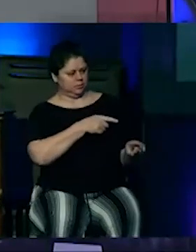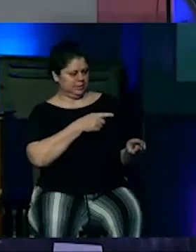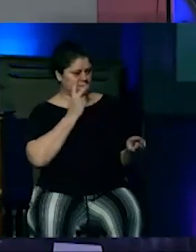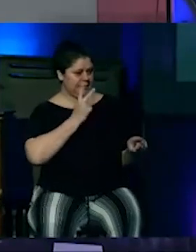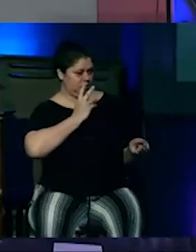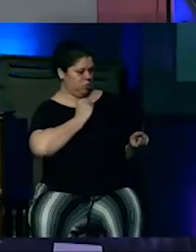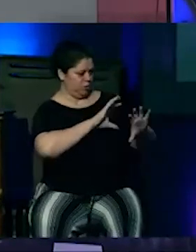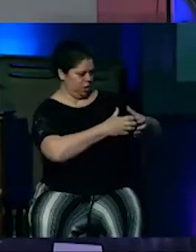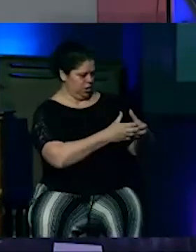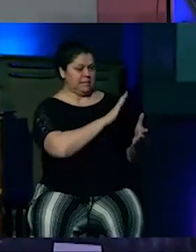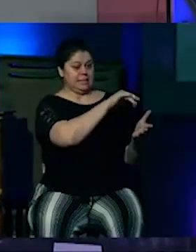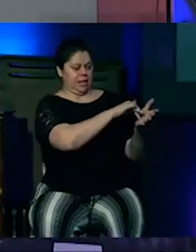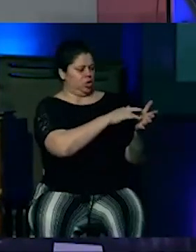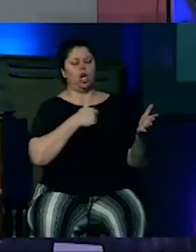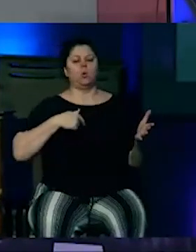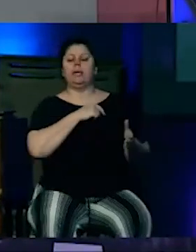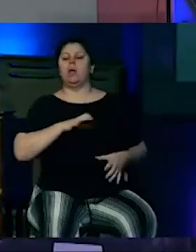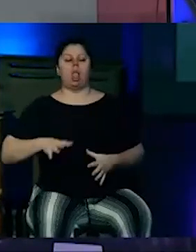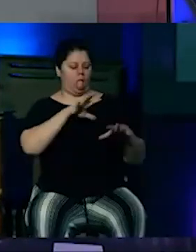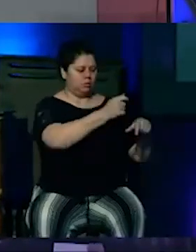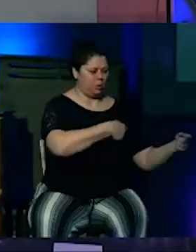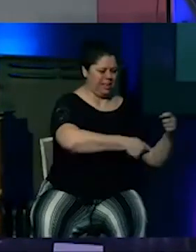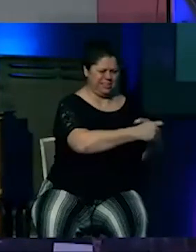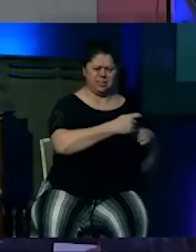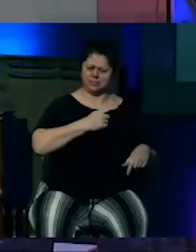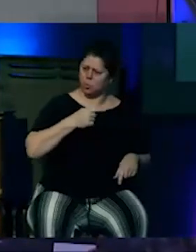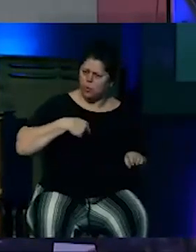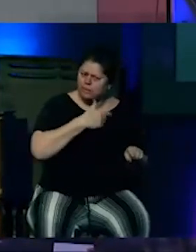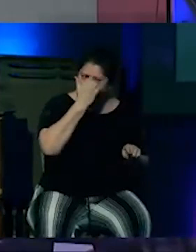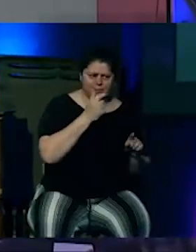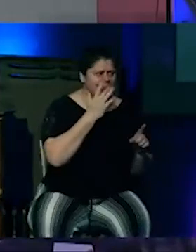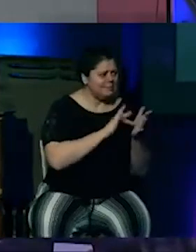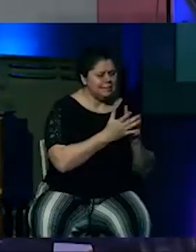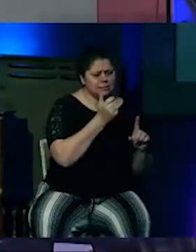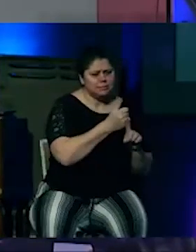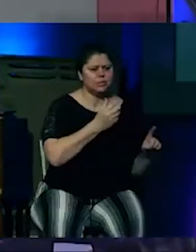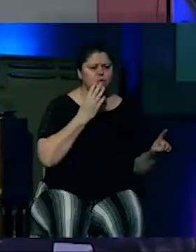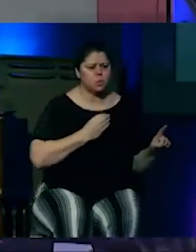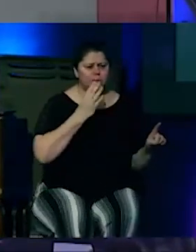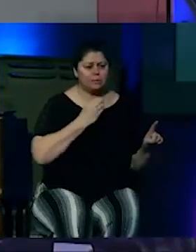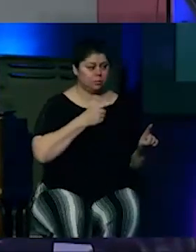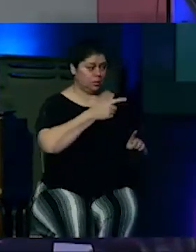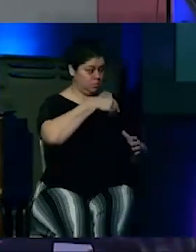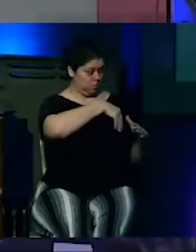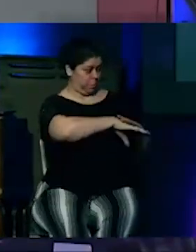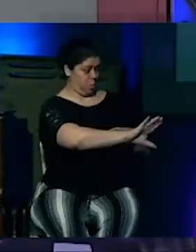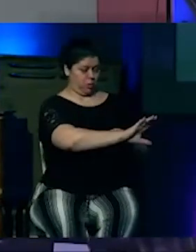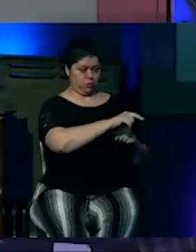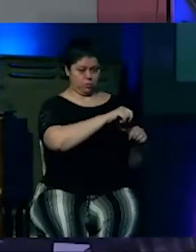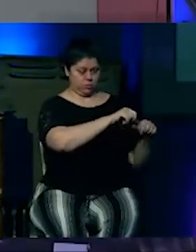Jesus. Like Jesus being Jewish, being born where he was, when he was, in the body that he